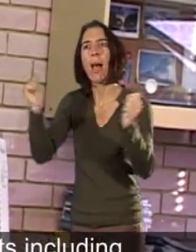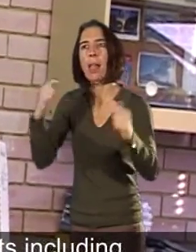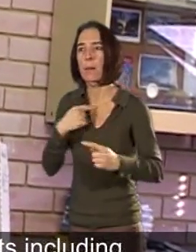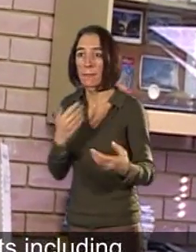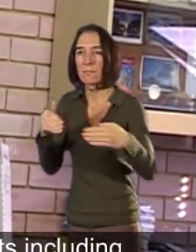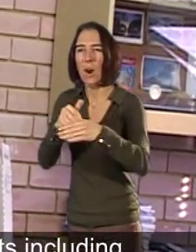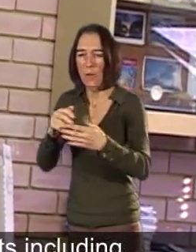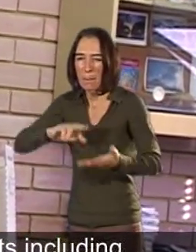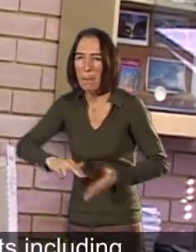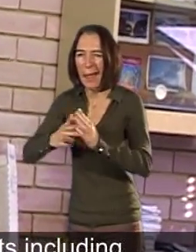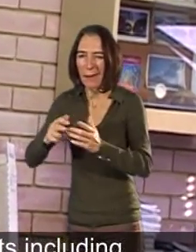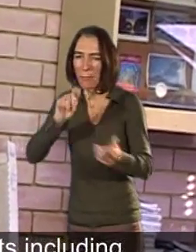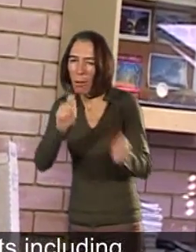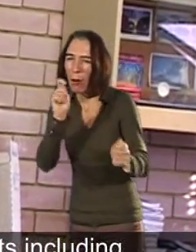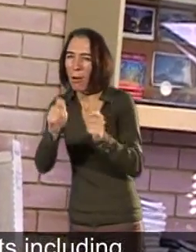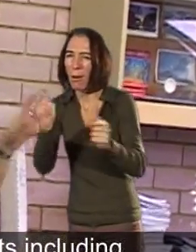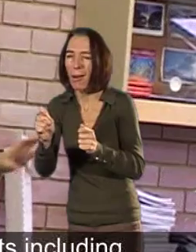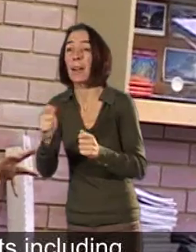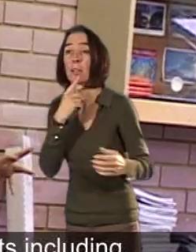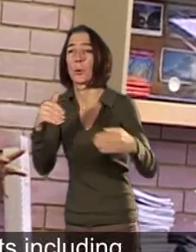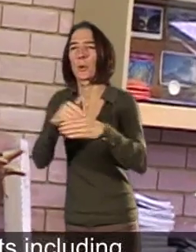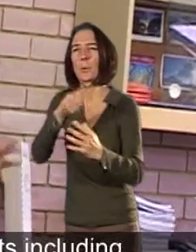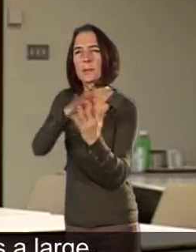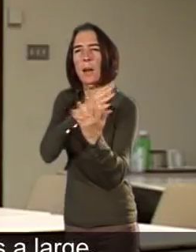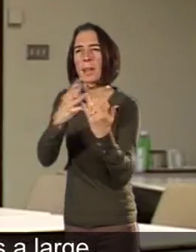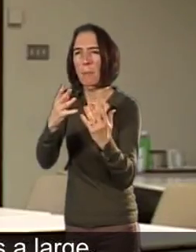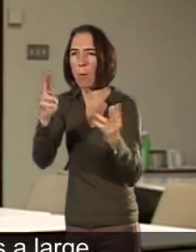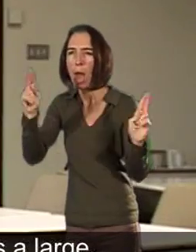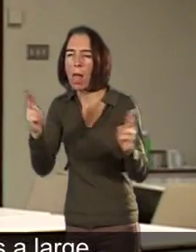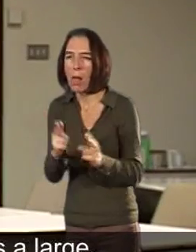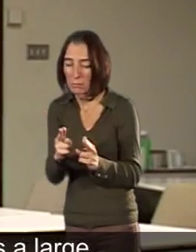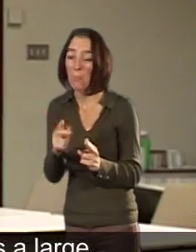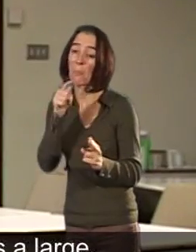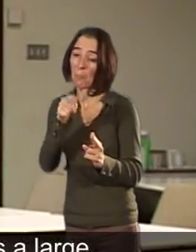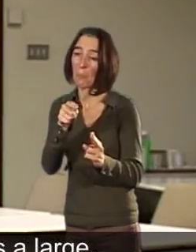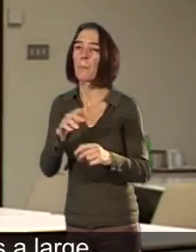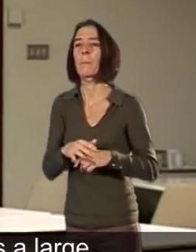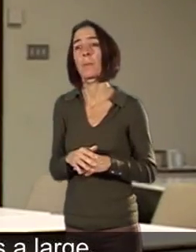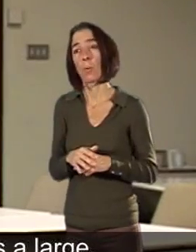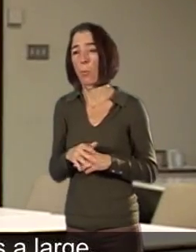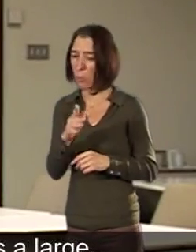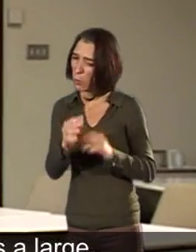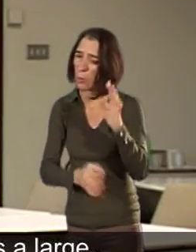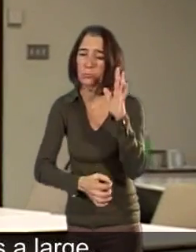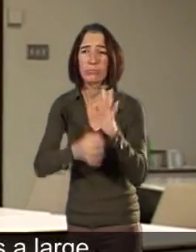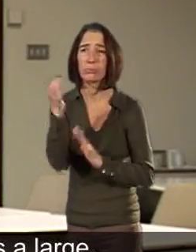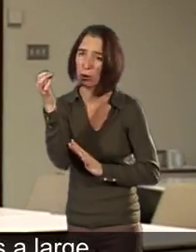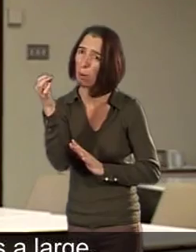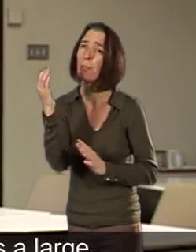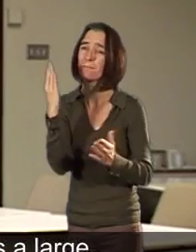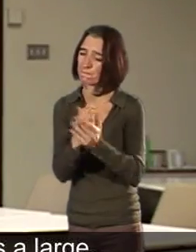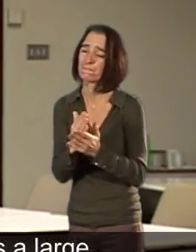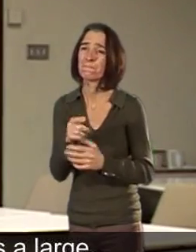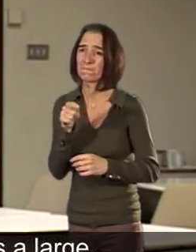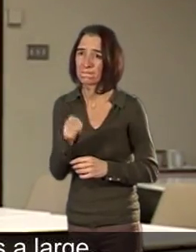number of reasonable adjustments, including a half timetable. But the half timetable that I have is a large